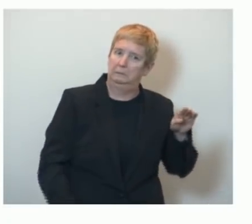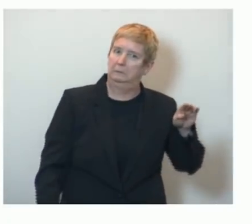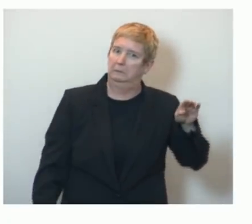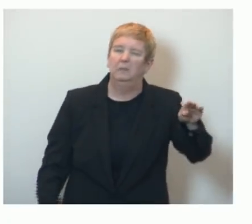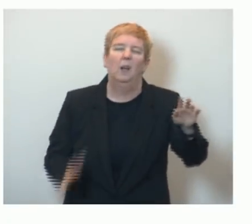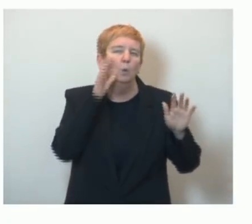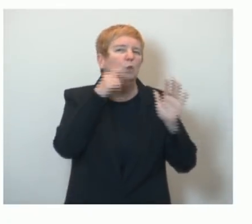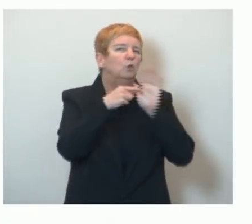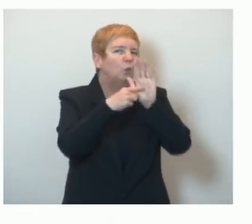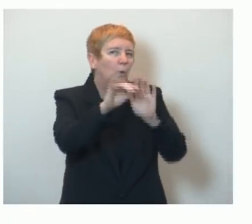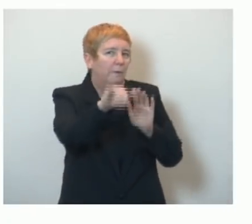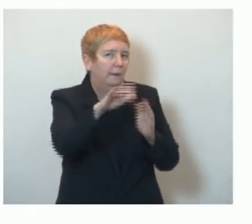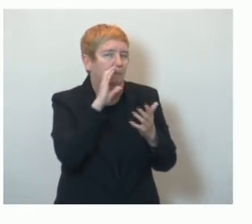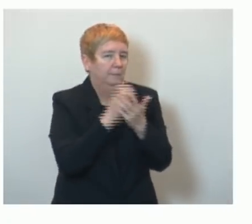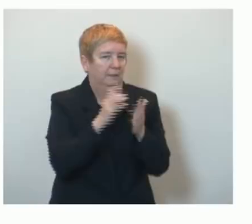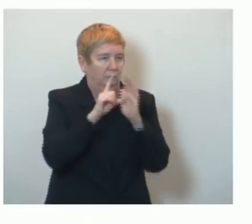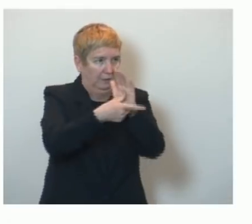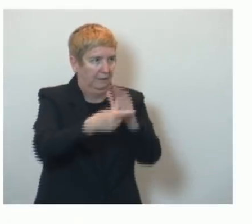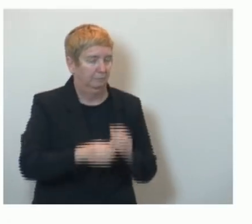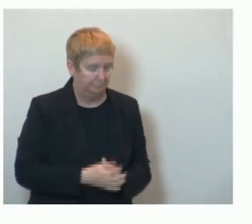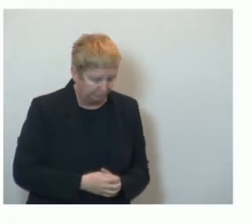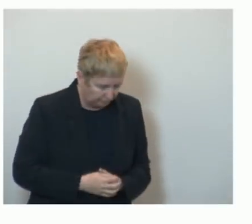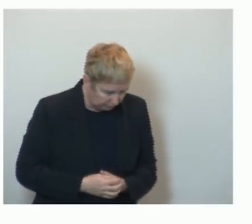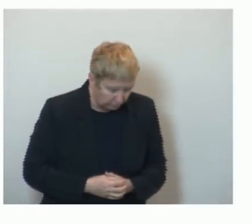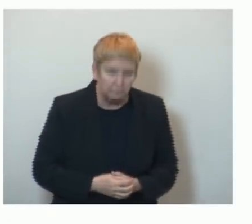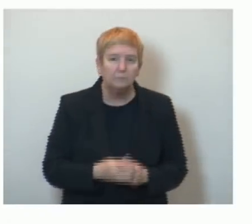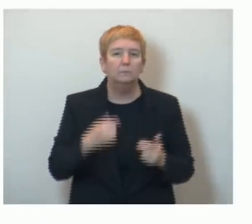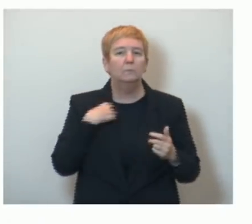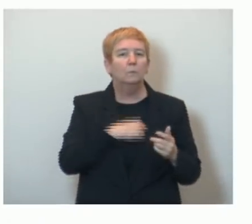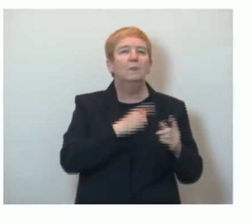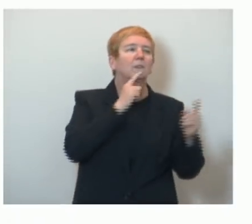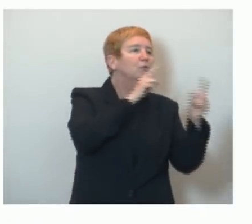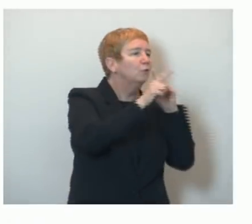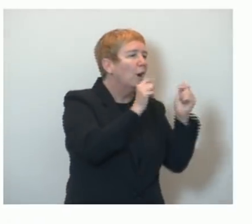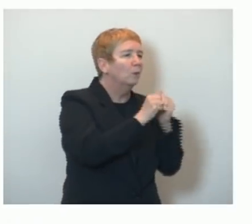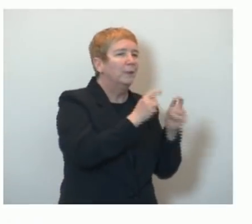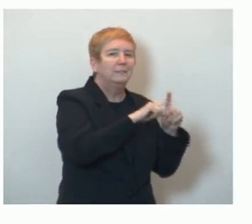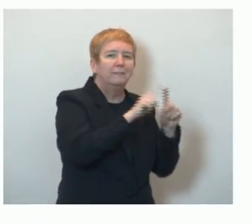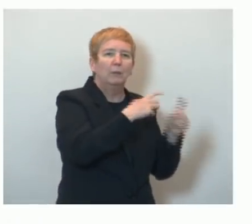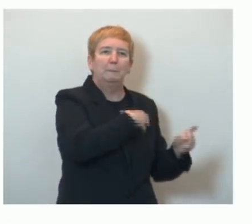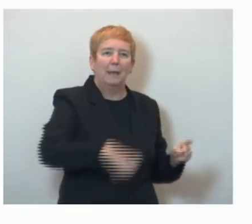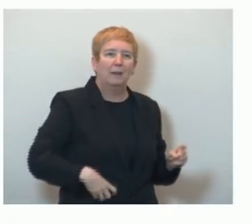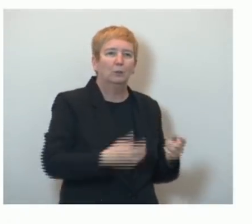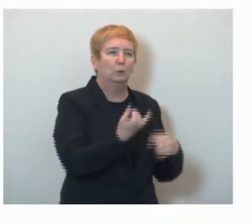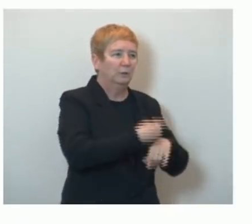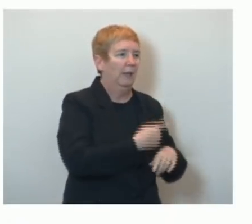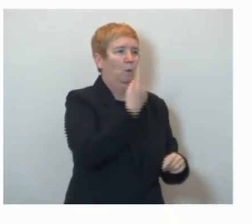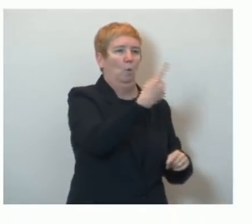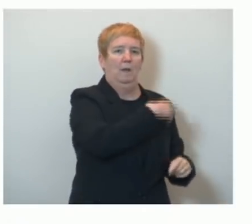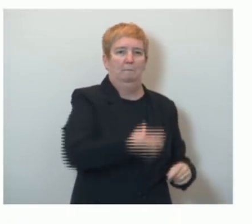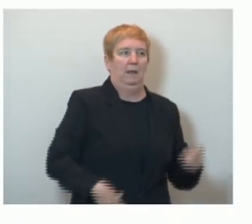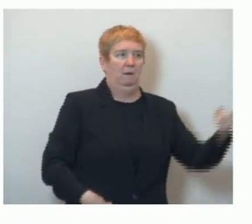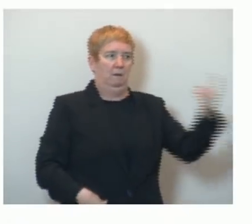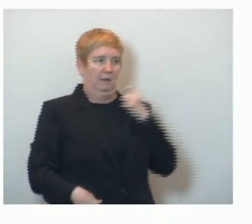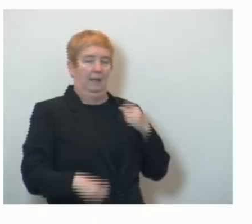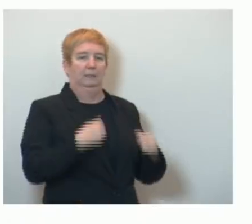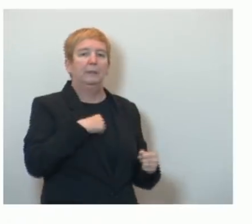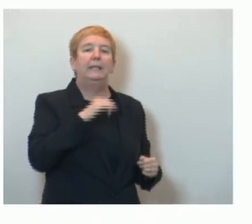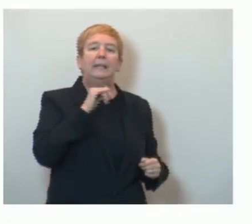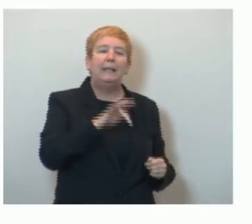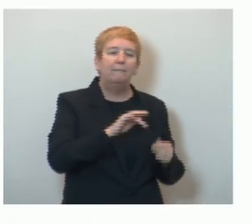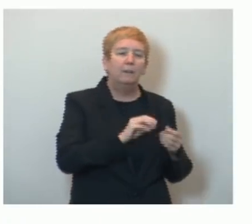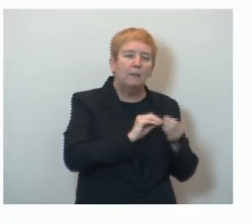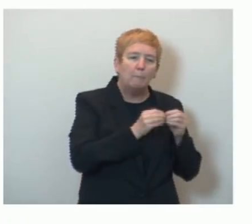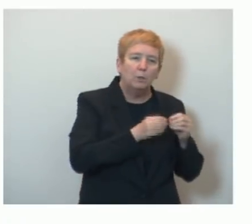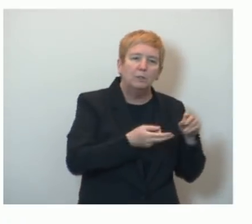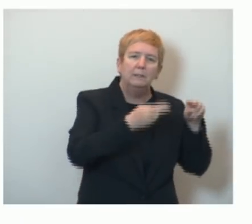graphical representation of that. We were talking with the mayors today. I got a question from one of the mayors that said, if cases are increasing, well,